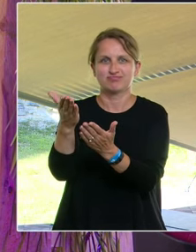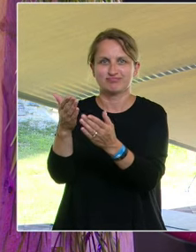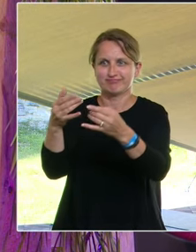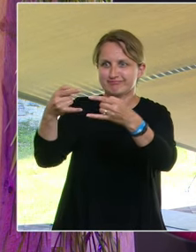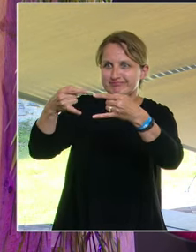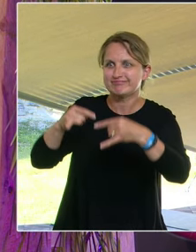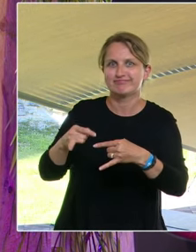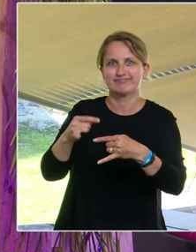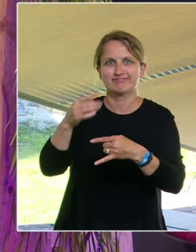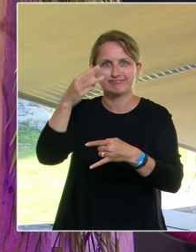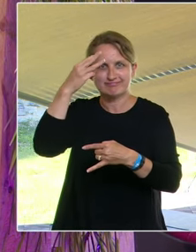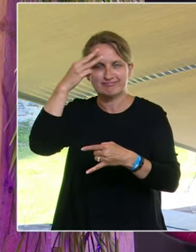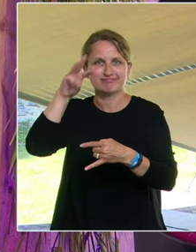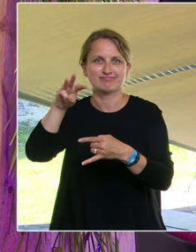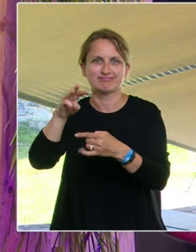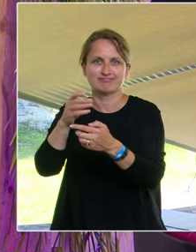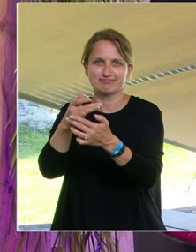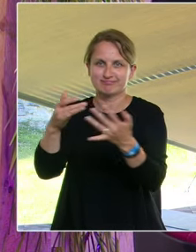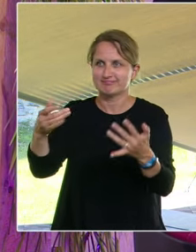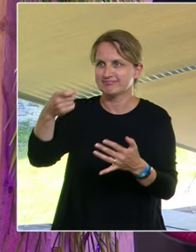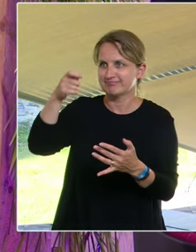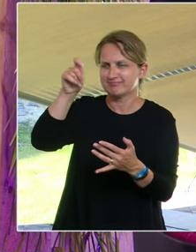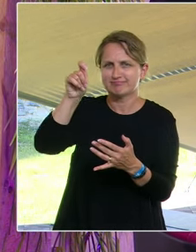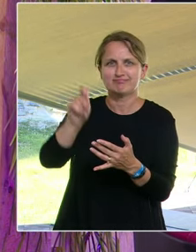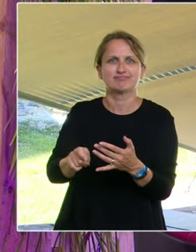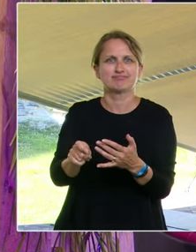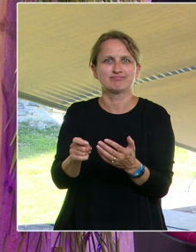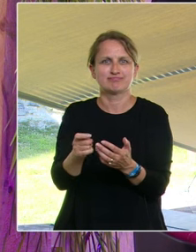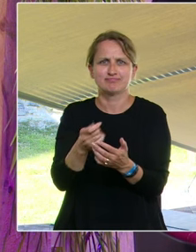fashion items were created without any